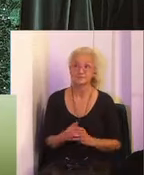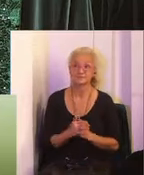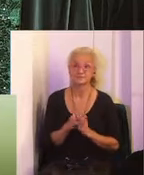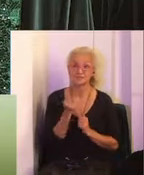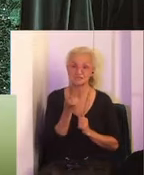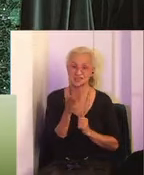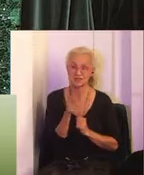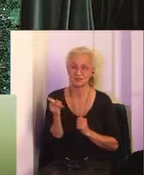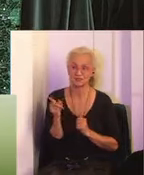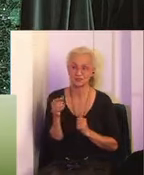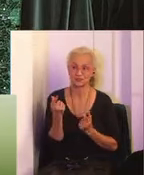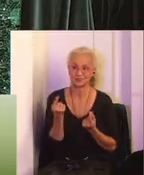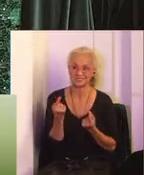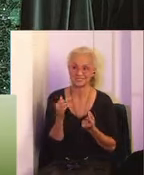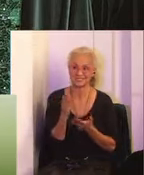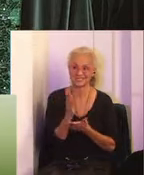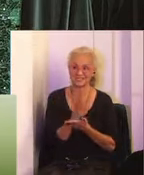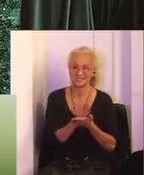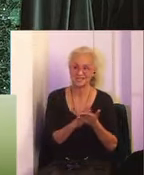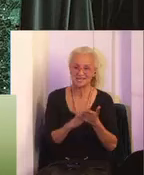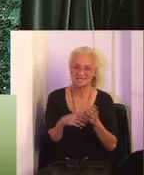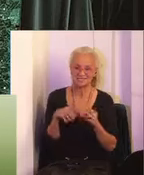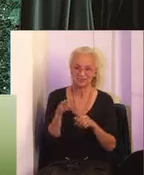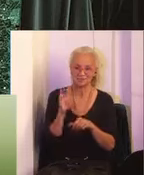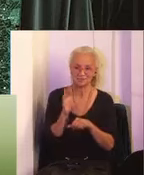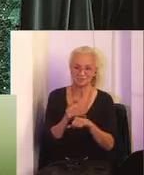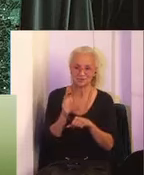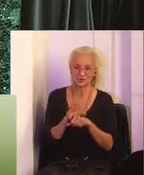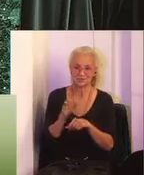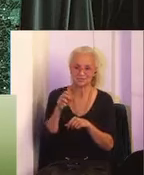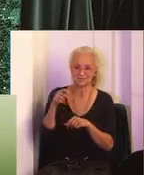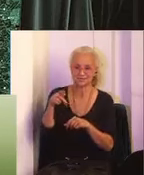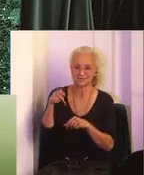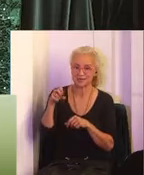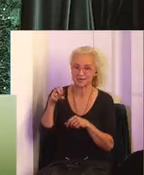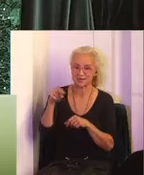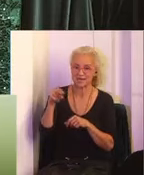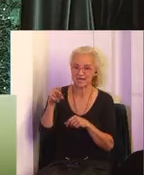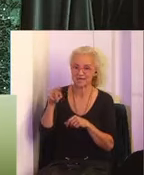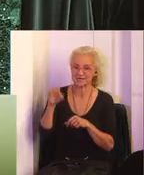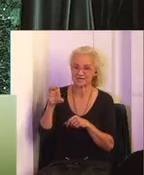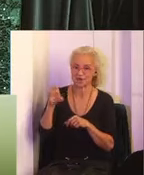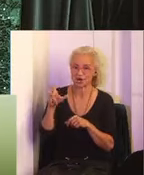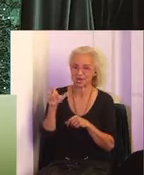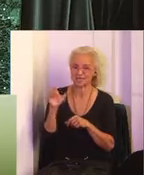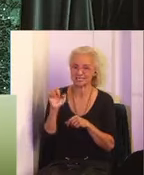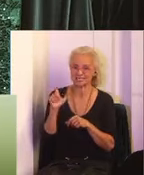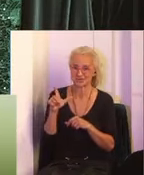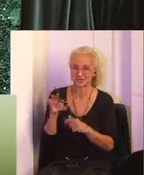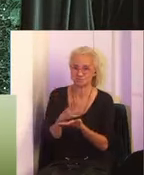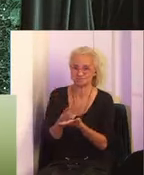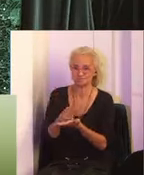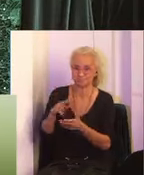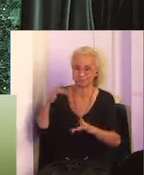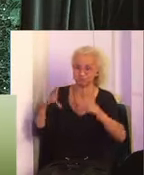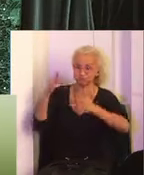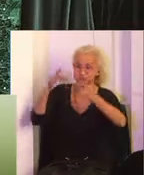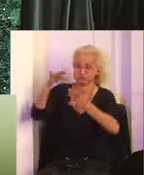Several of y'all just did some Pentecostal cartwheels up and down the aisle in your soul, in your spirits.